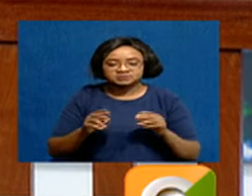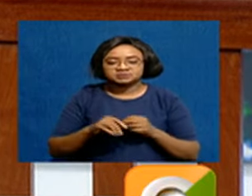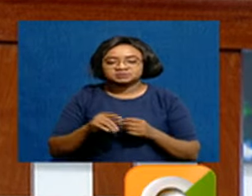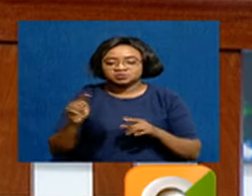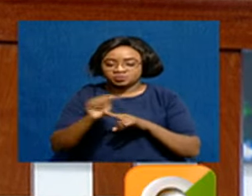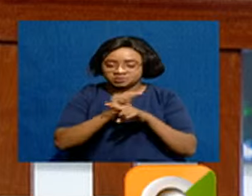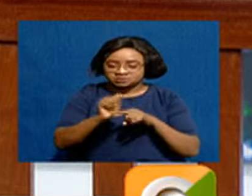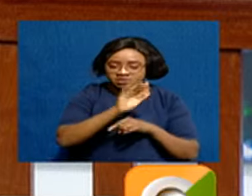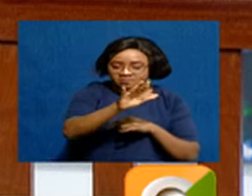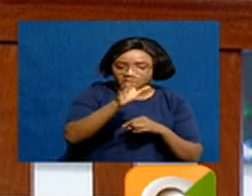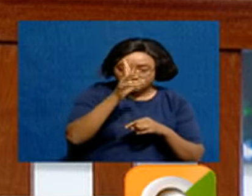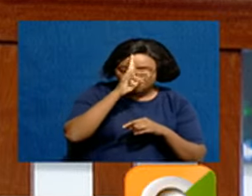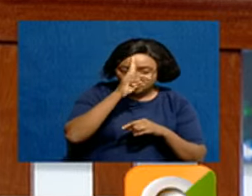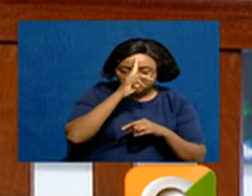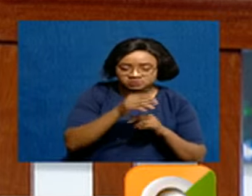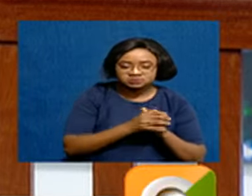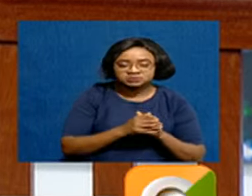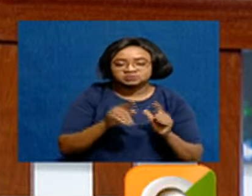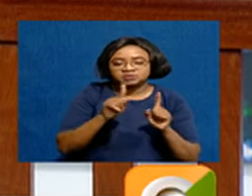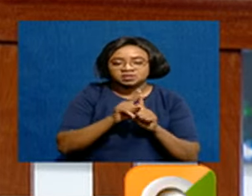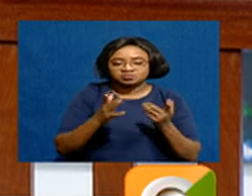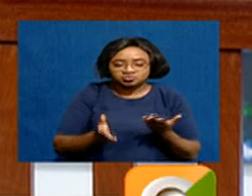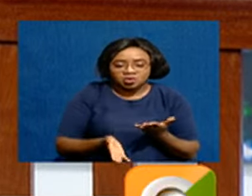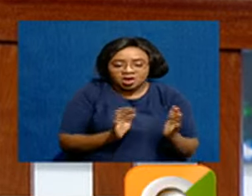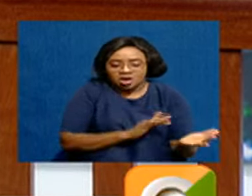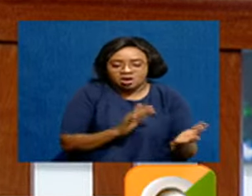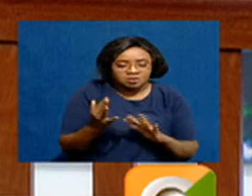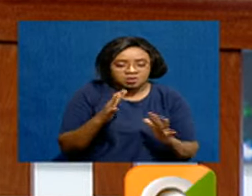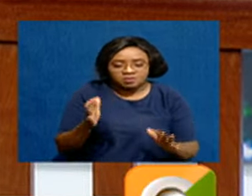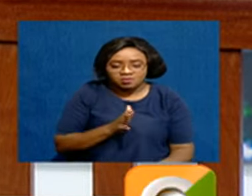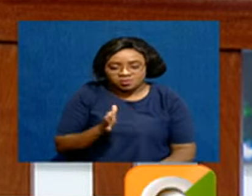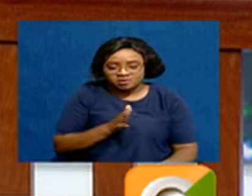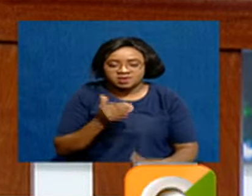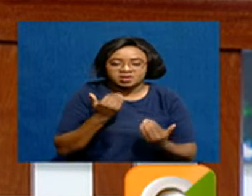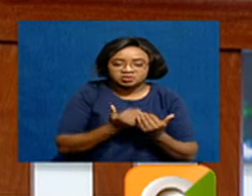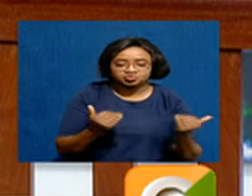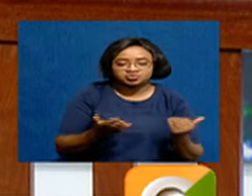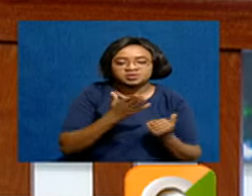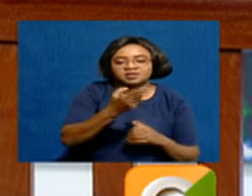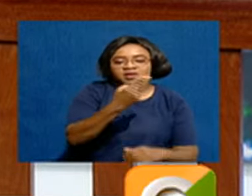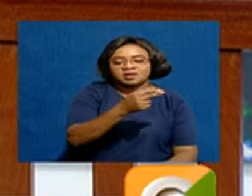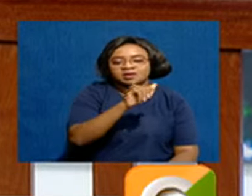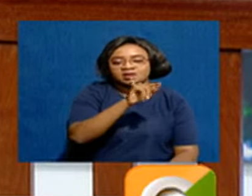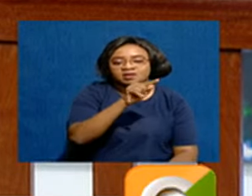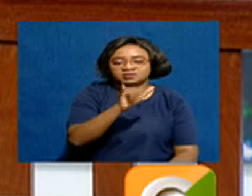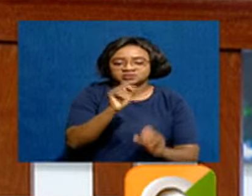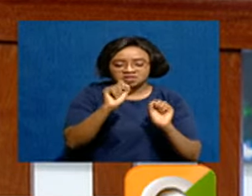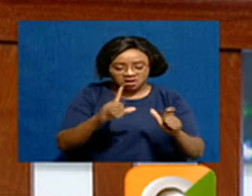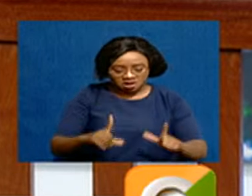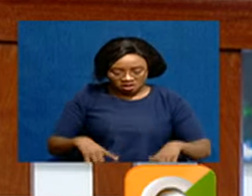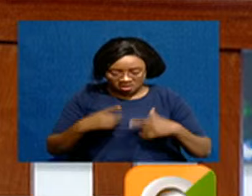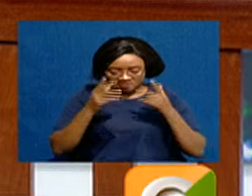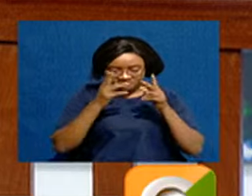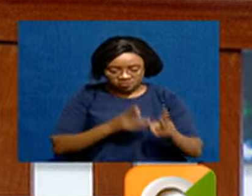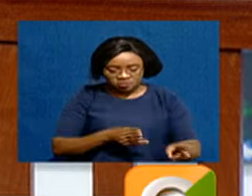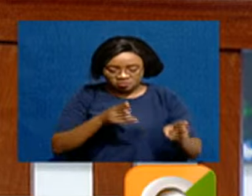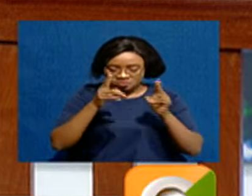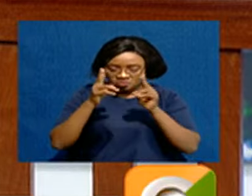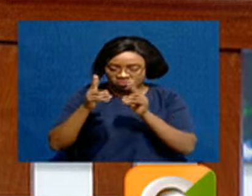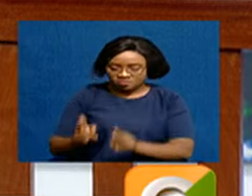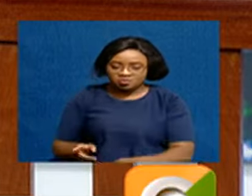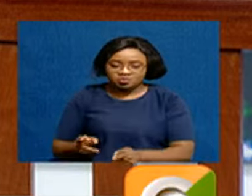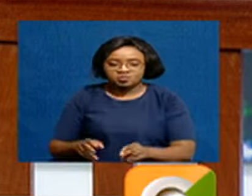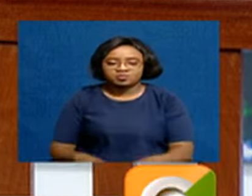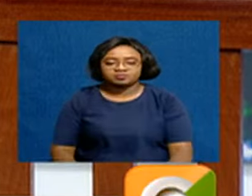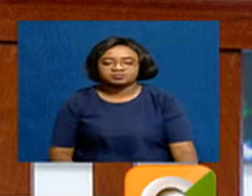police, allow the women and the children in Haiti to live like any other human being in